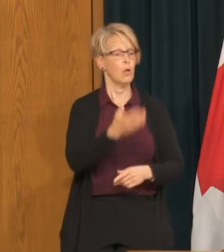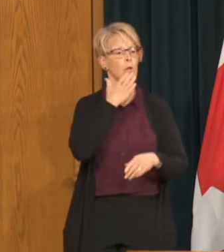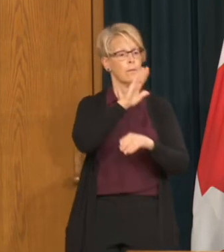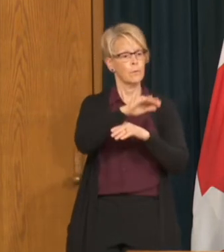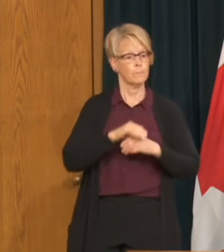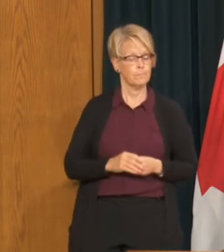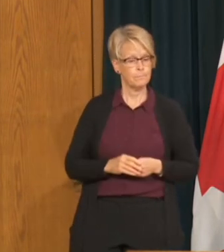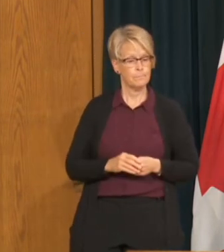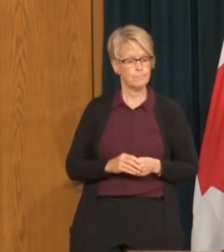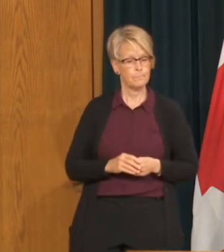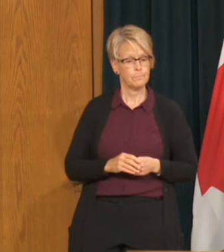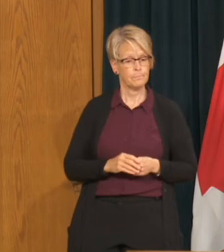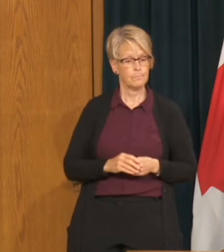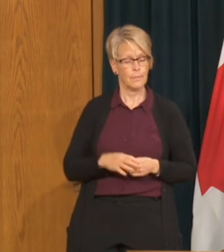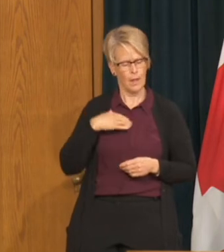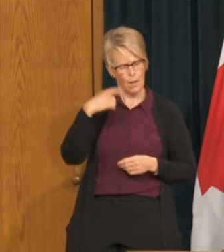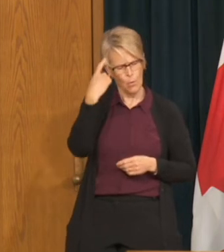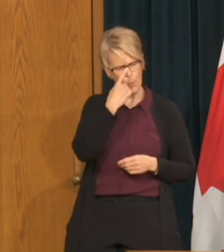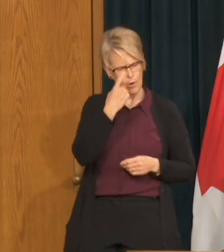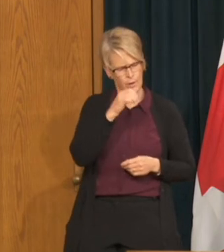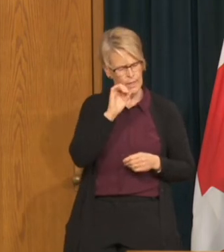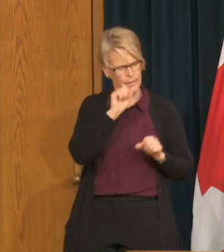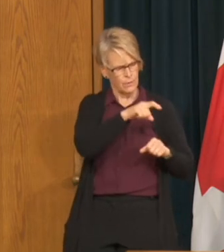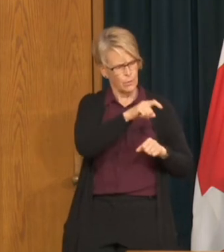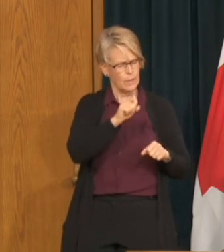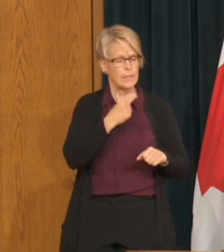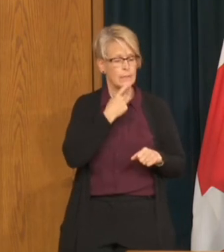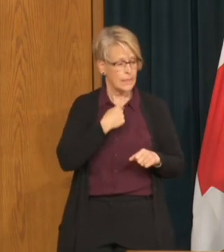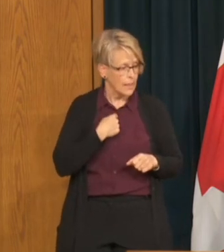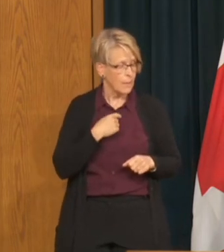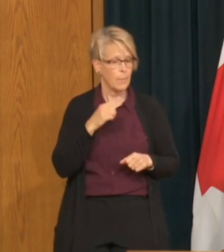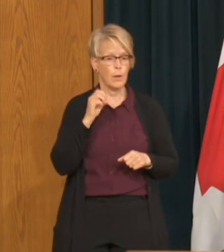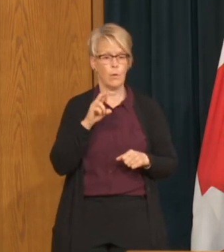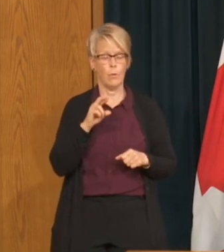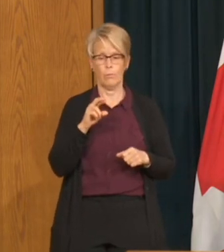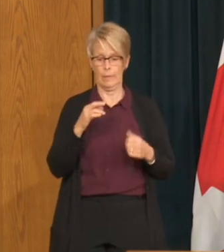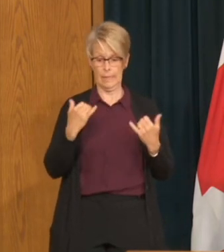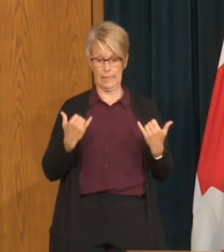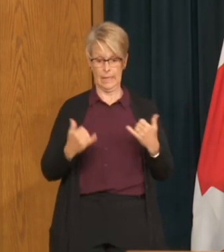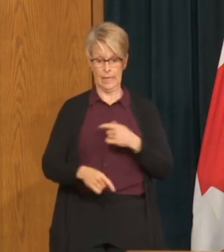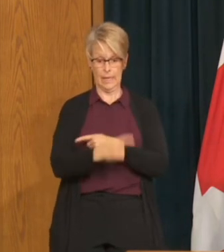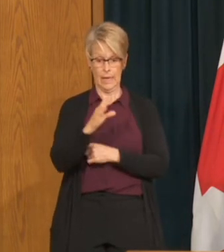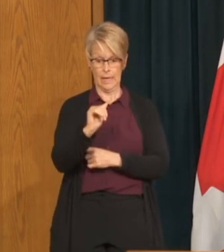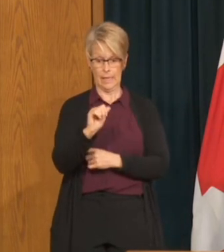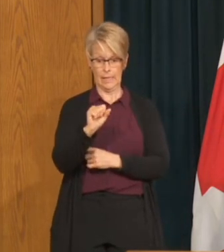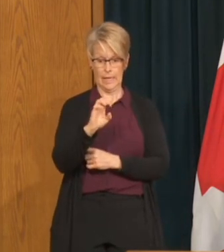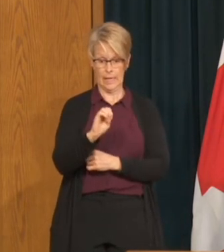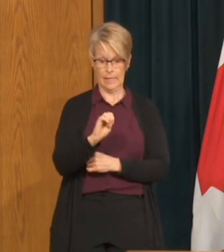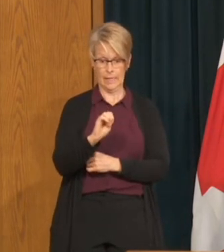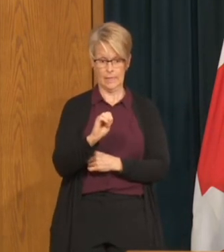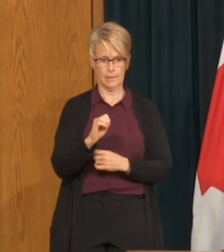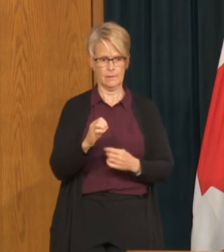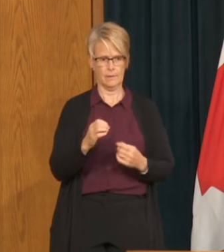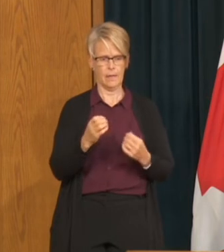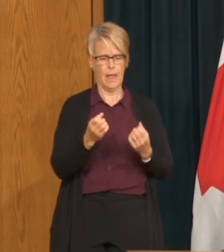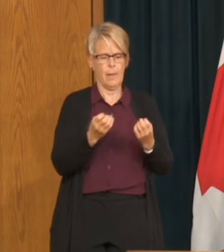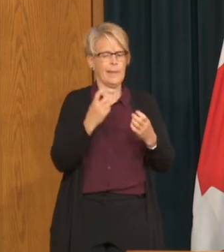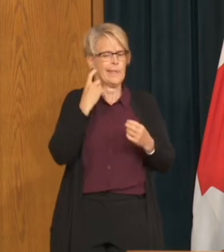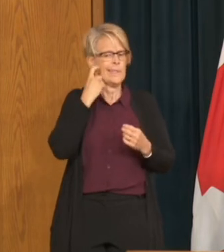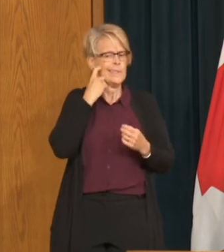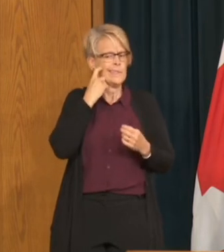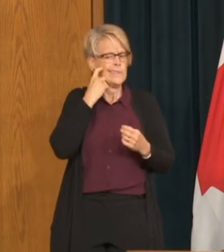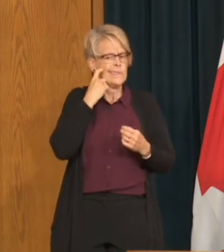I'm wondering if you guys can tell me, are any of today's cases and how many recent cases are linked